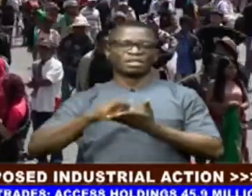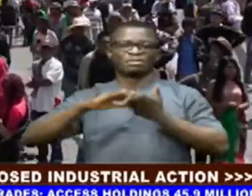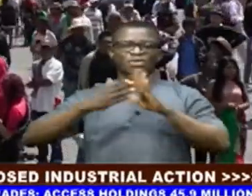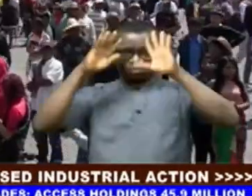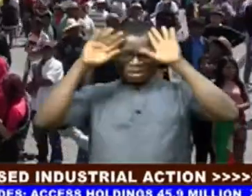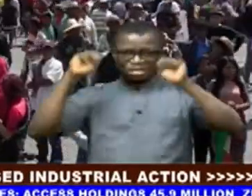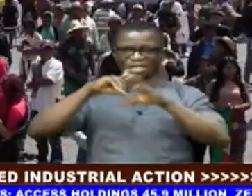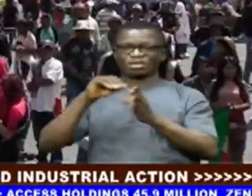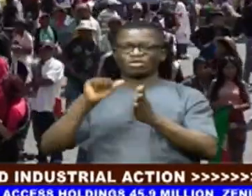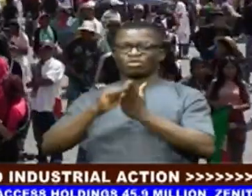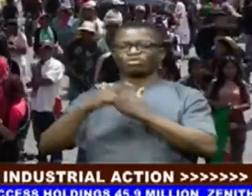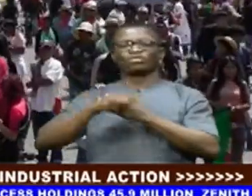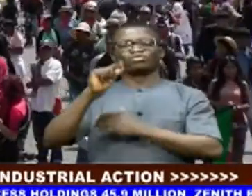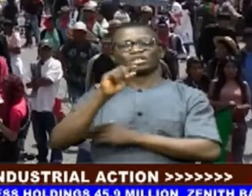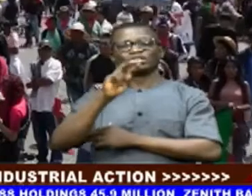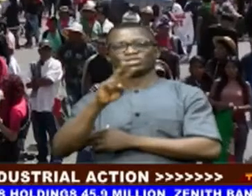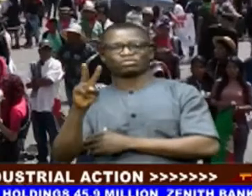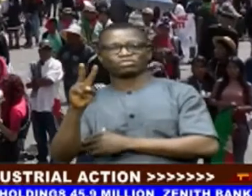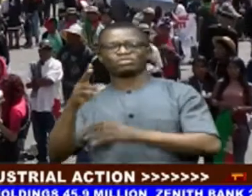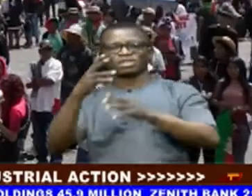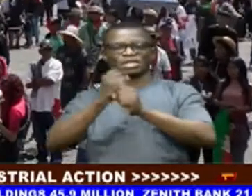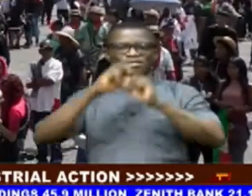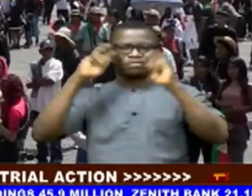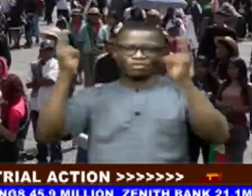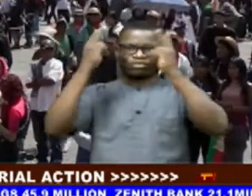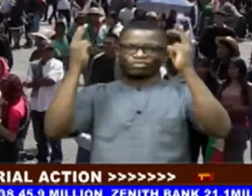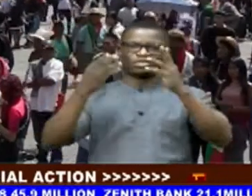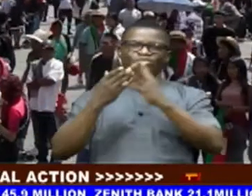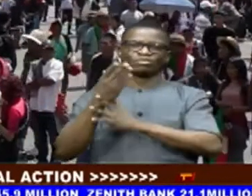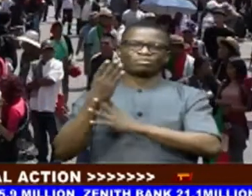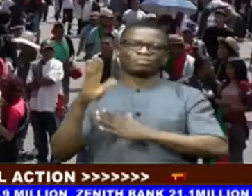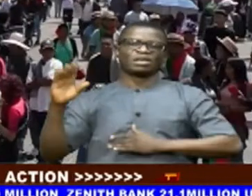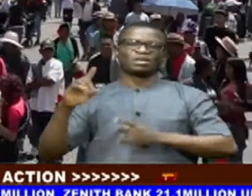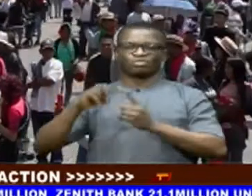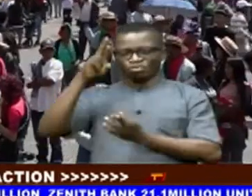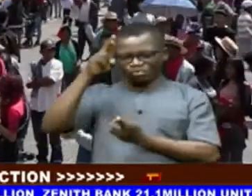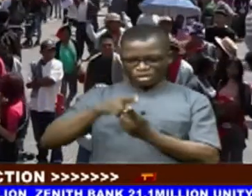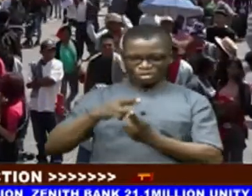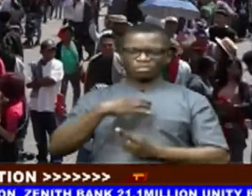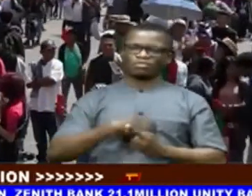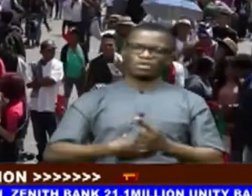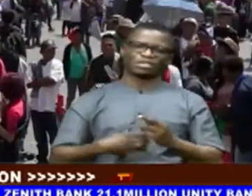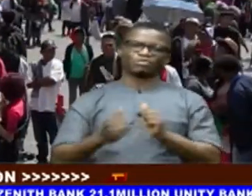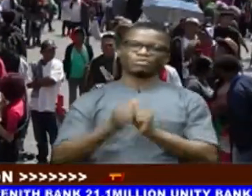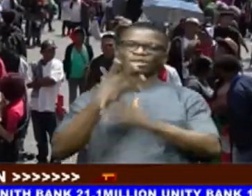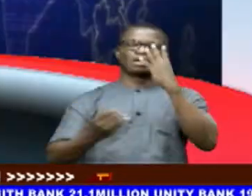August 2022, secured victory through pledges to reduce poverty and inequality.